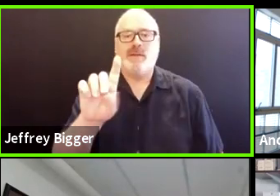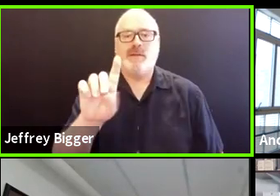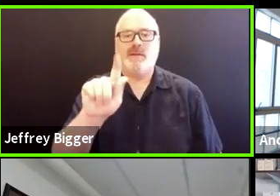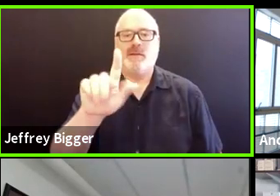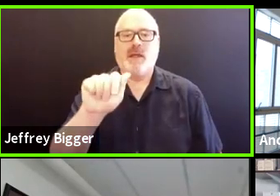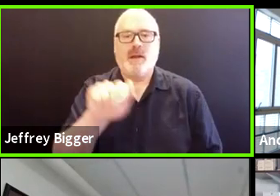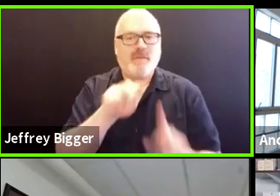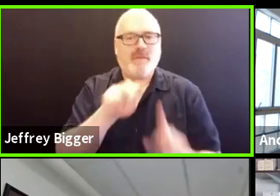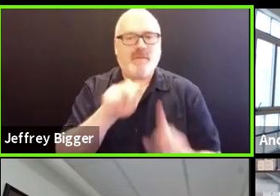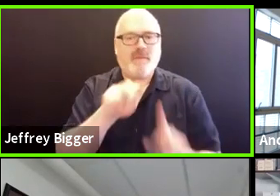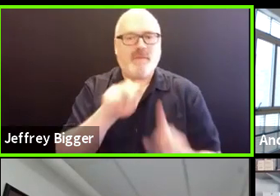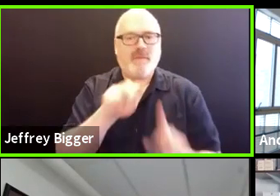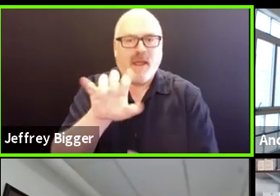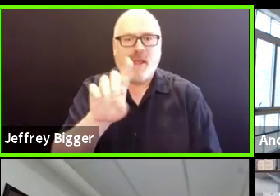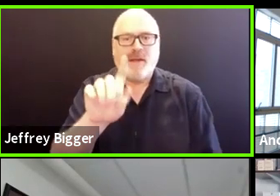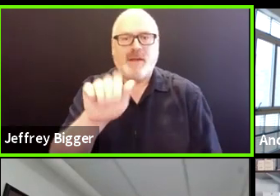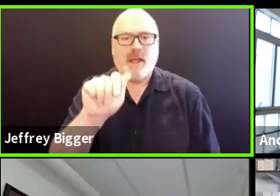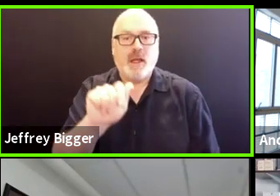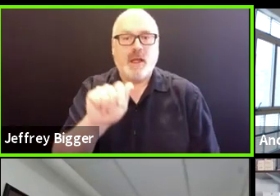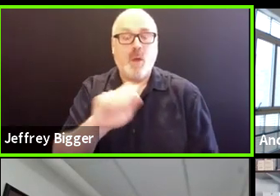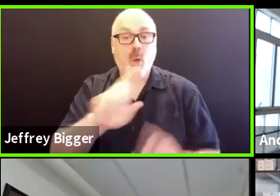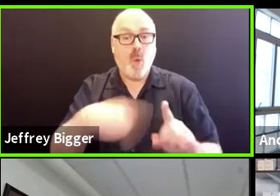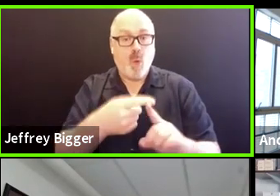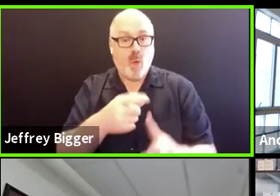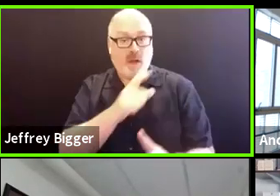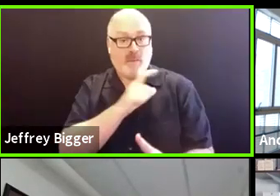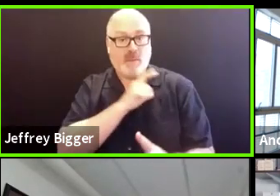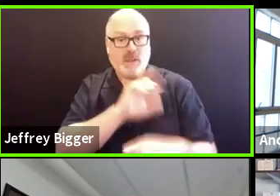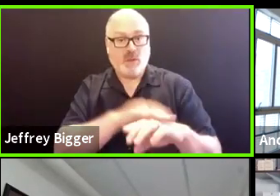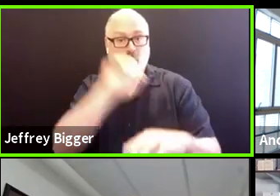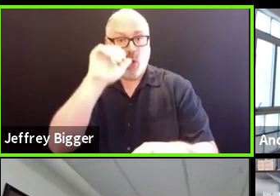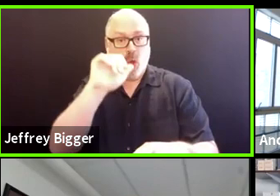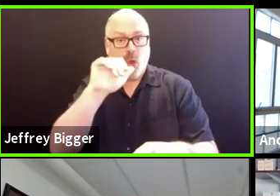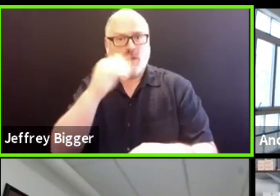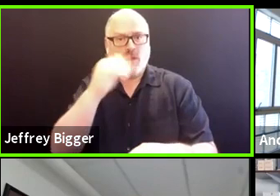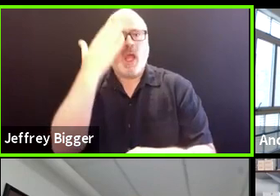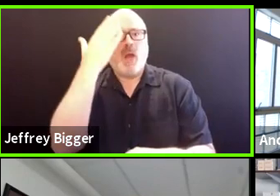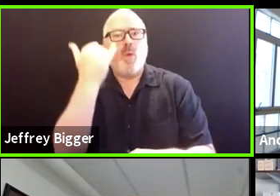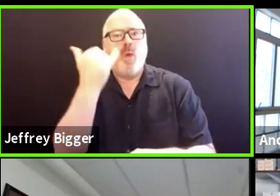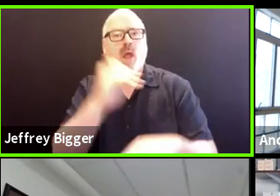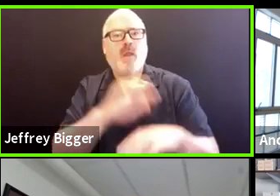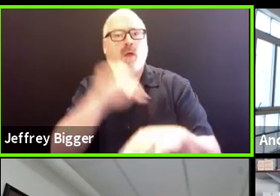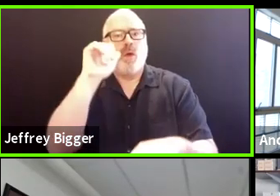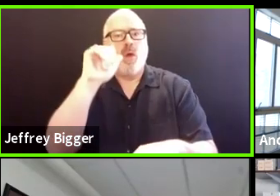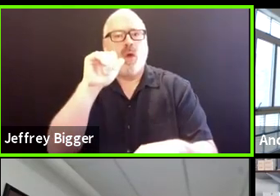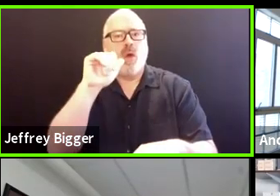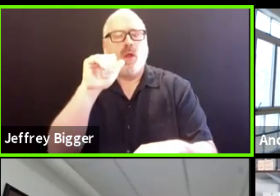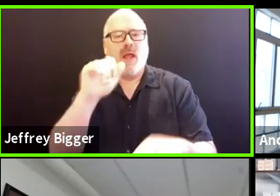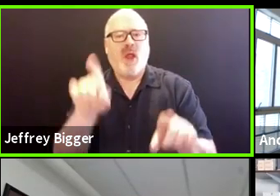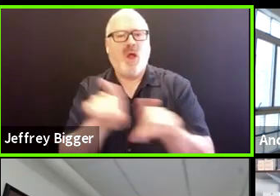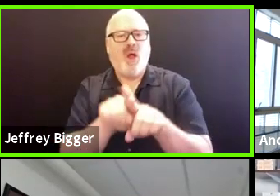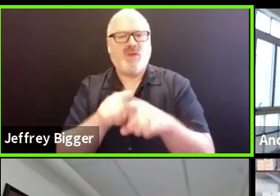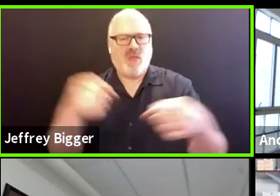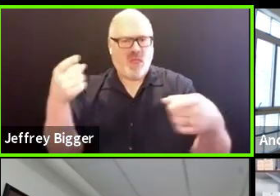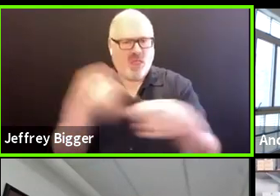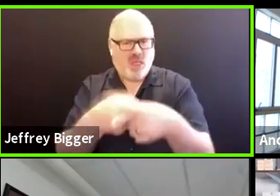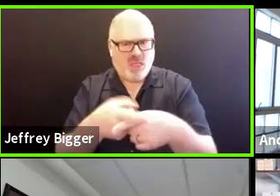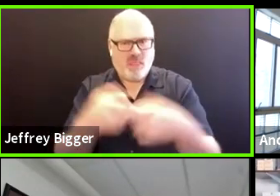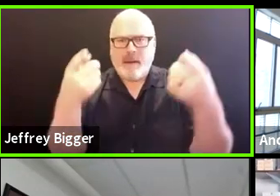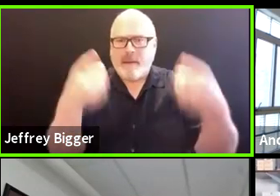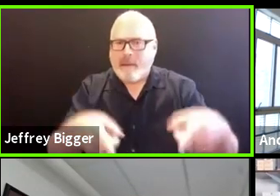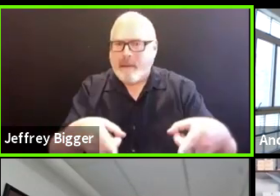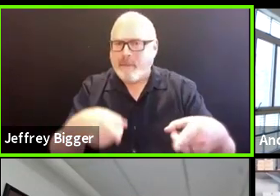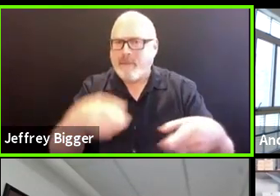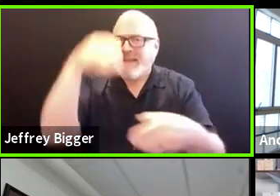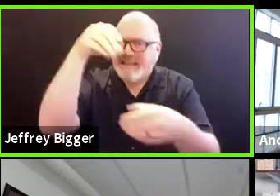piece, but when the police are being called and for what instances, and the disparities, if there are disparities in that,